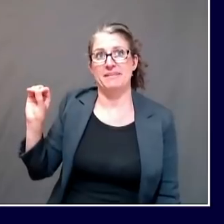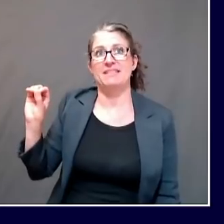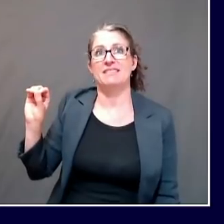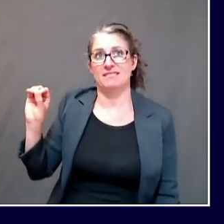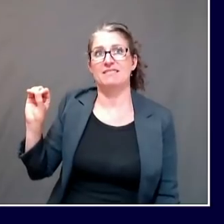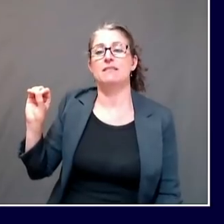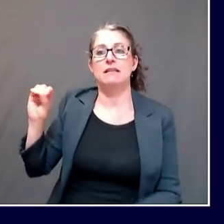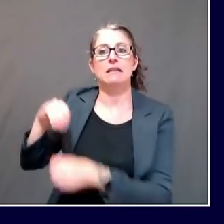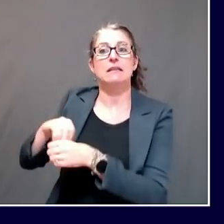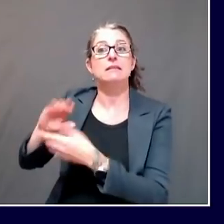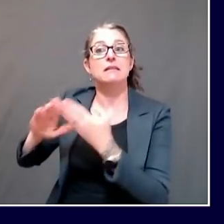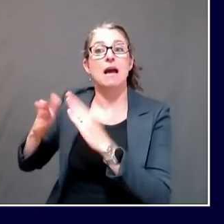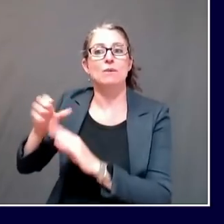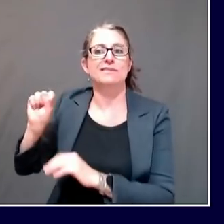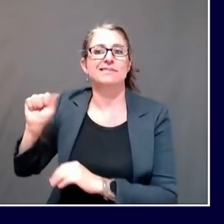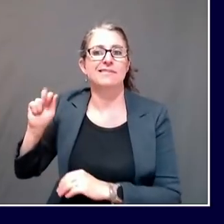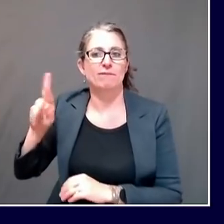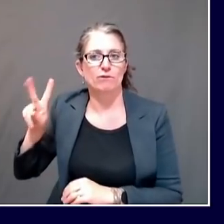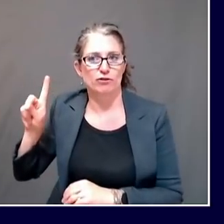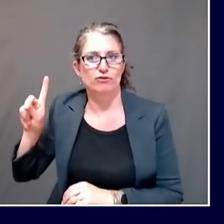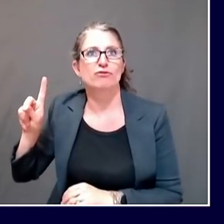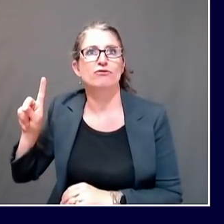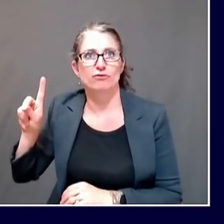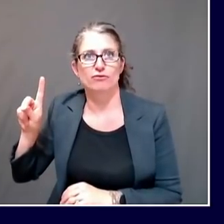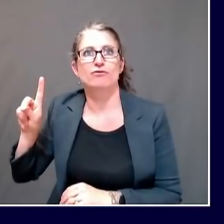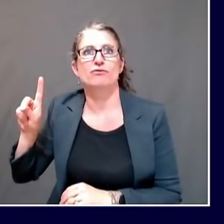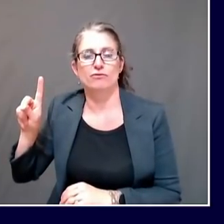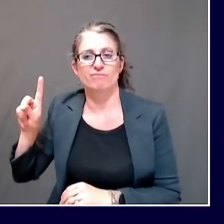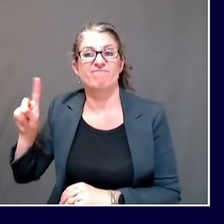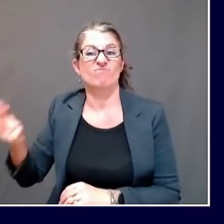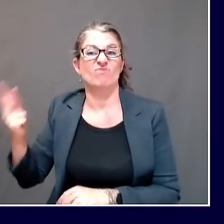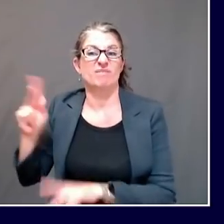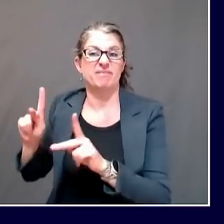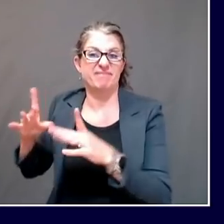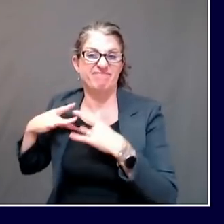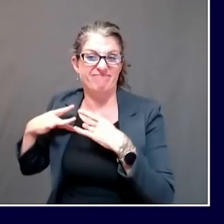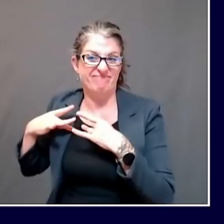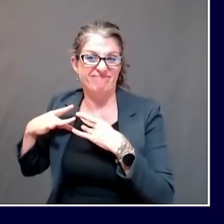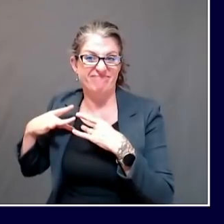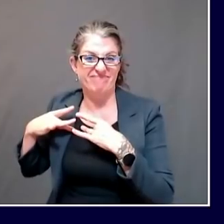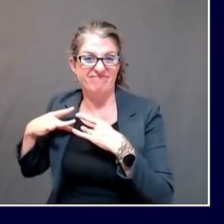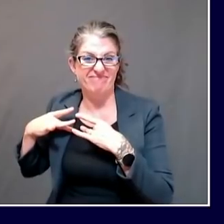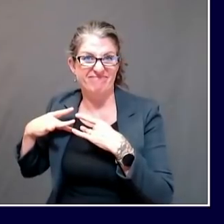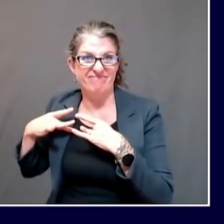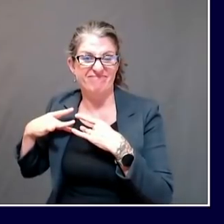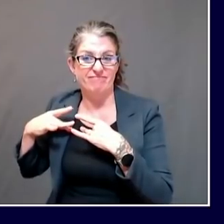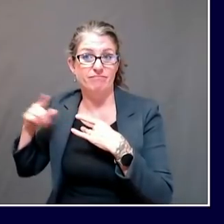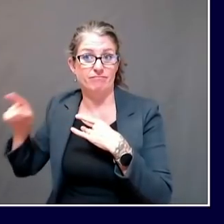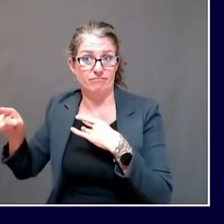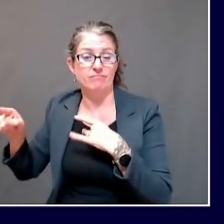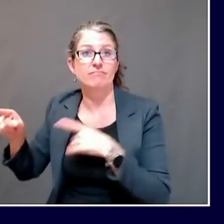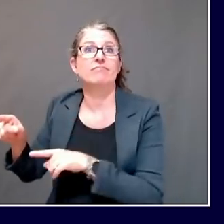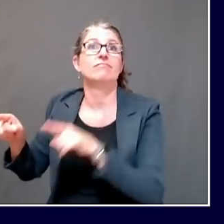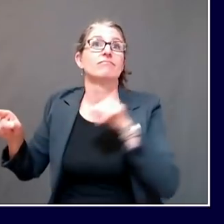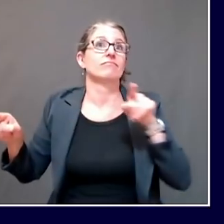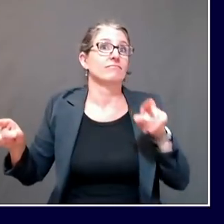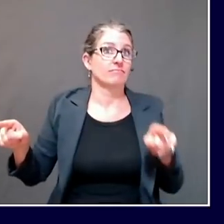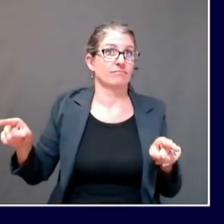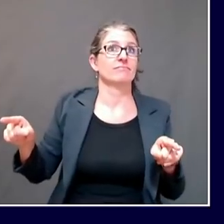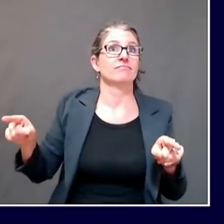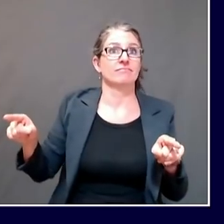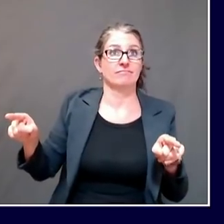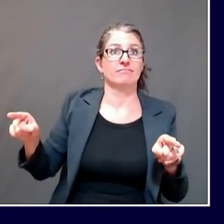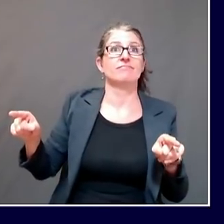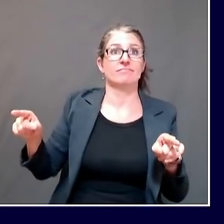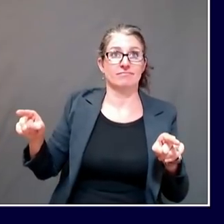manufacturing facility where Maine CDC is aware of right now 3 cases of COVID-19. And the other is at the Buffalo